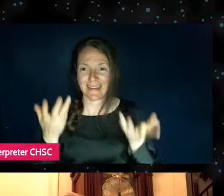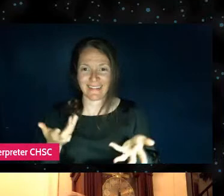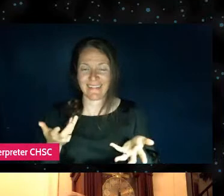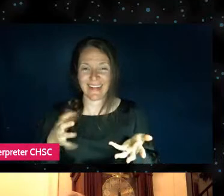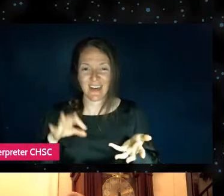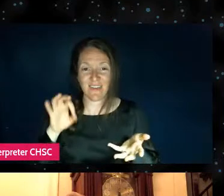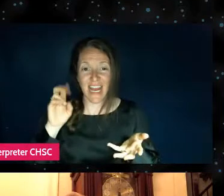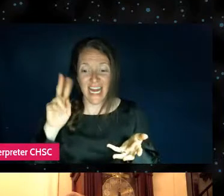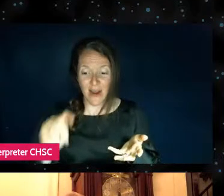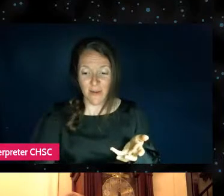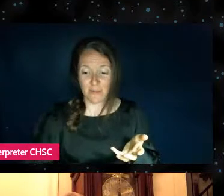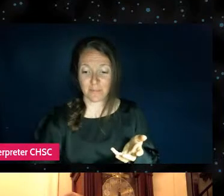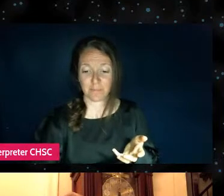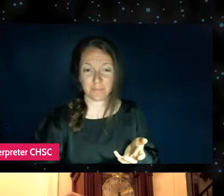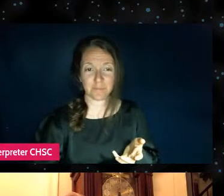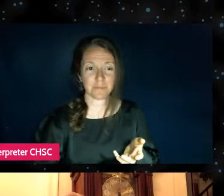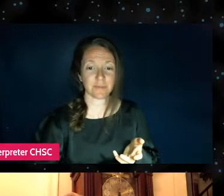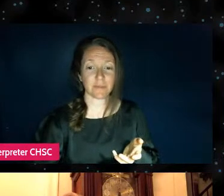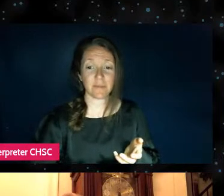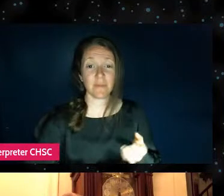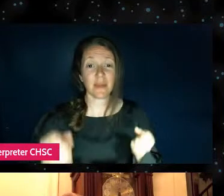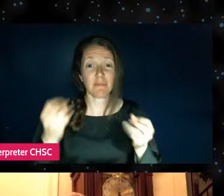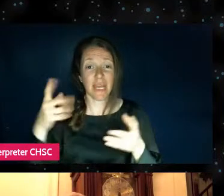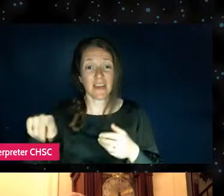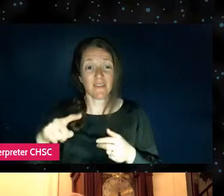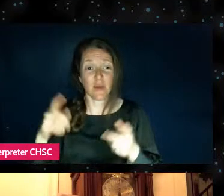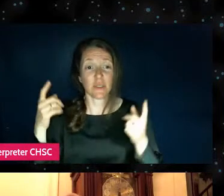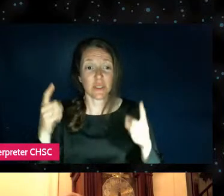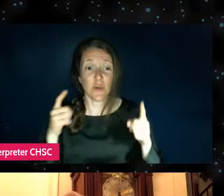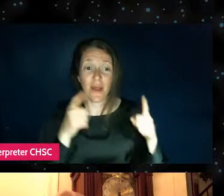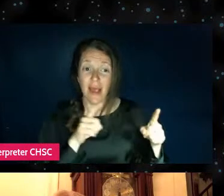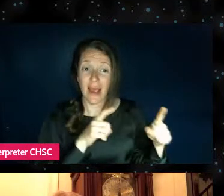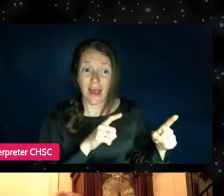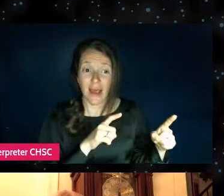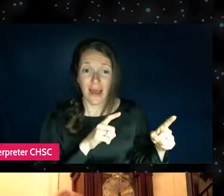lot of these things were going on, and I was going to